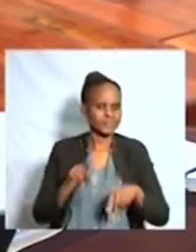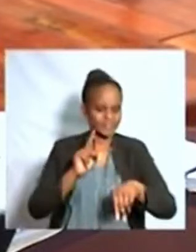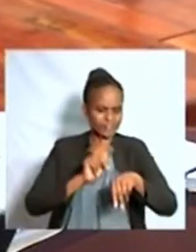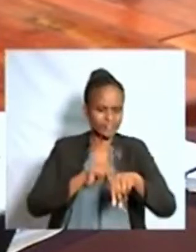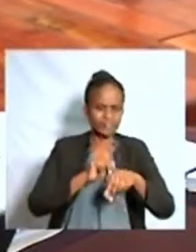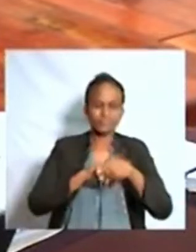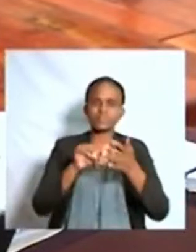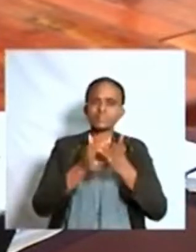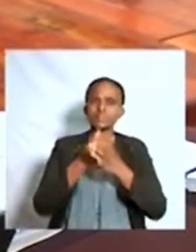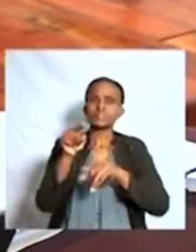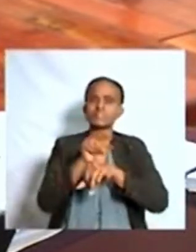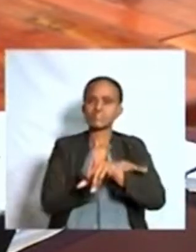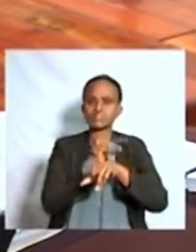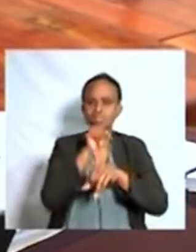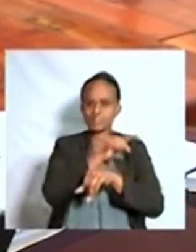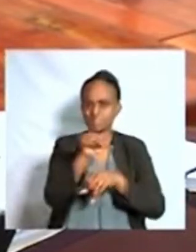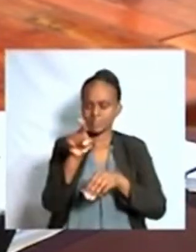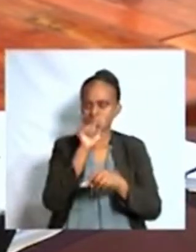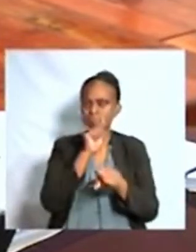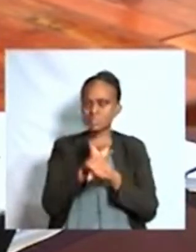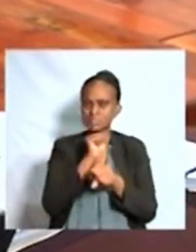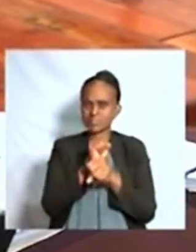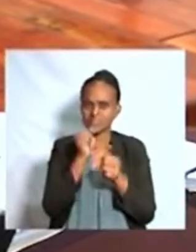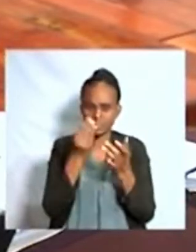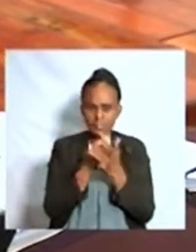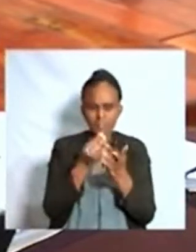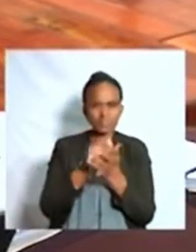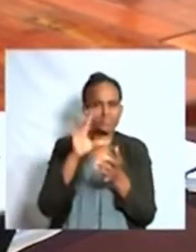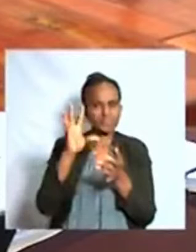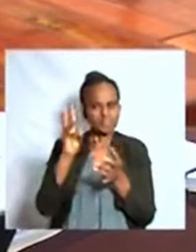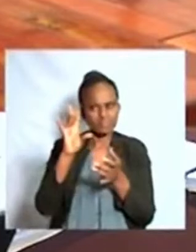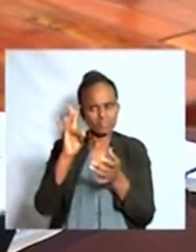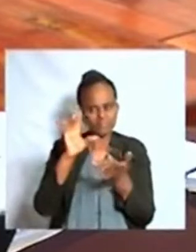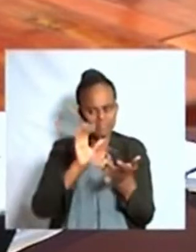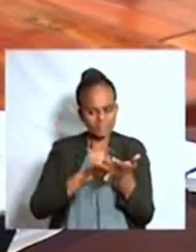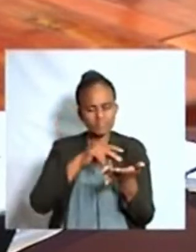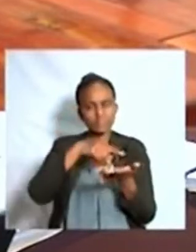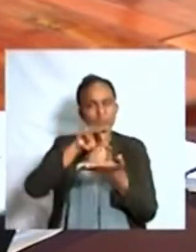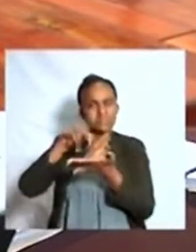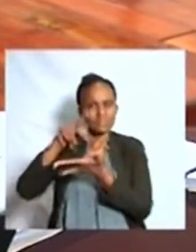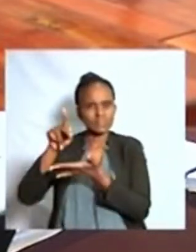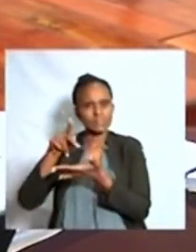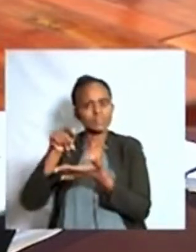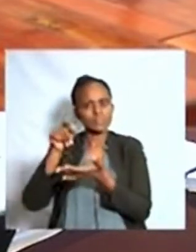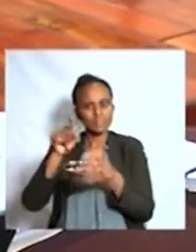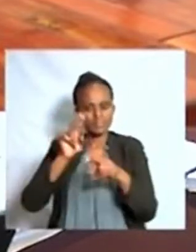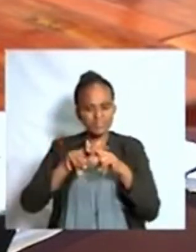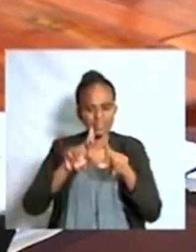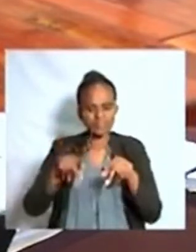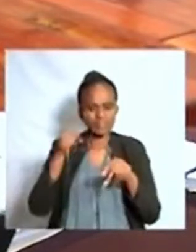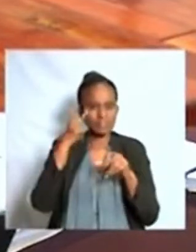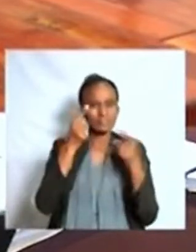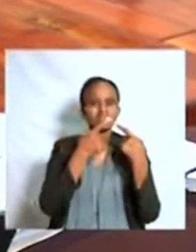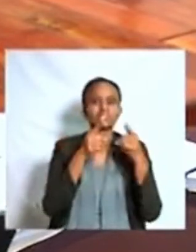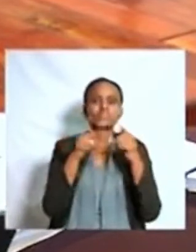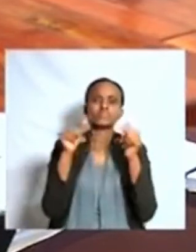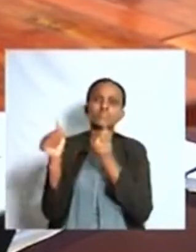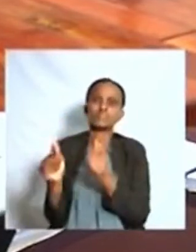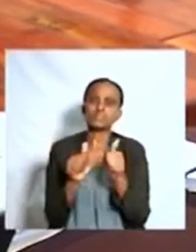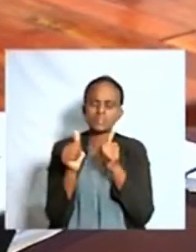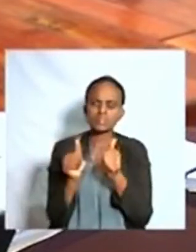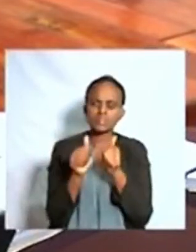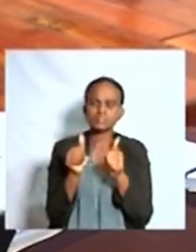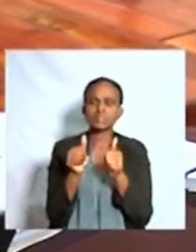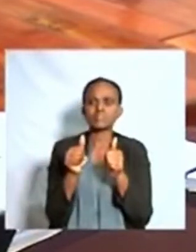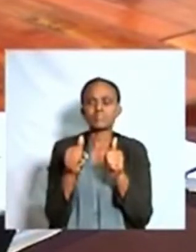duration for which these works were, the monies of 67,000 were paid, Chair, these were for different activities spanning over